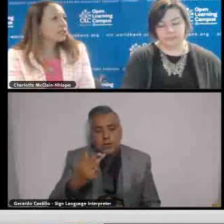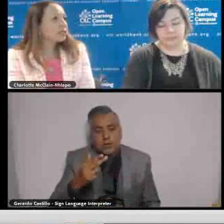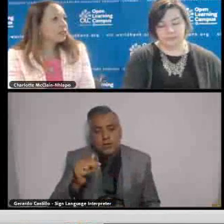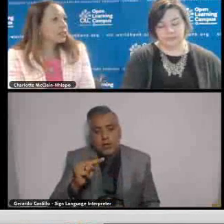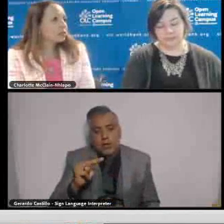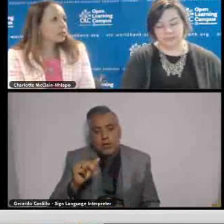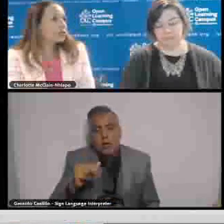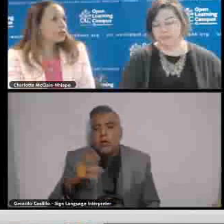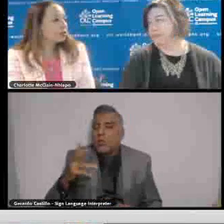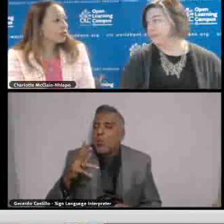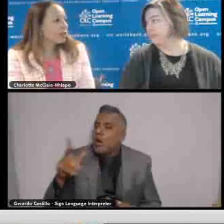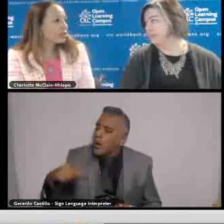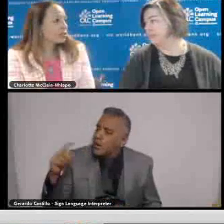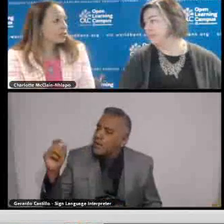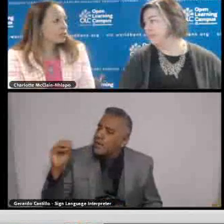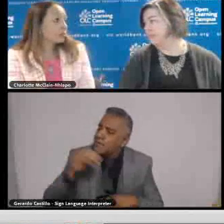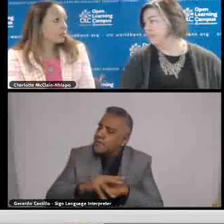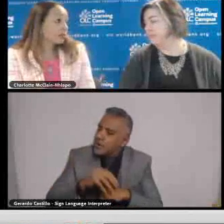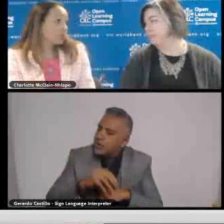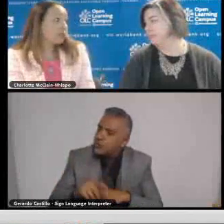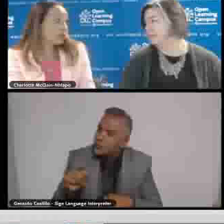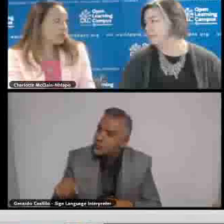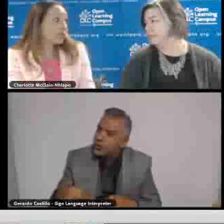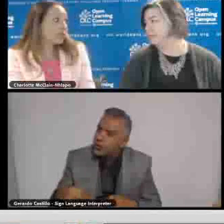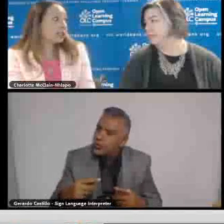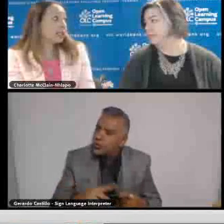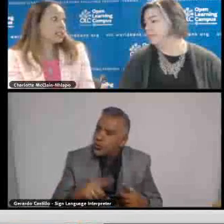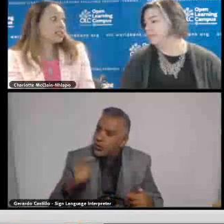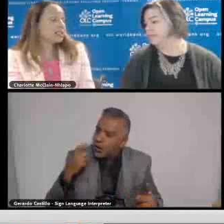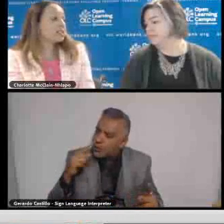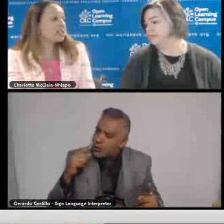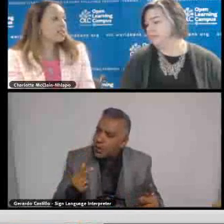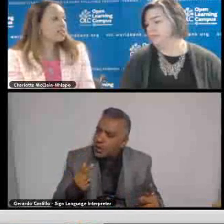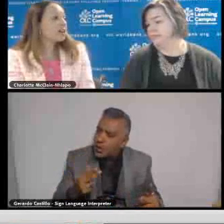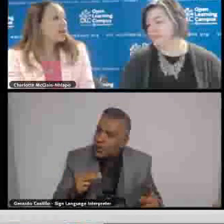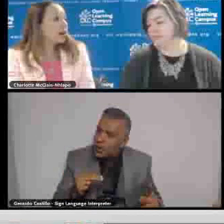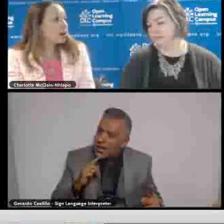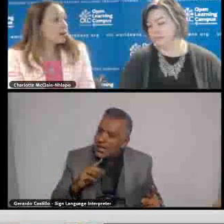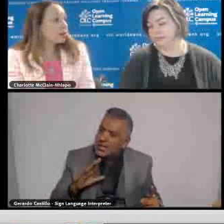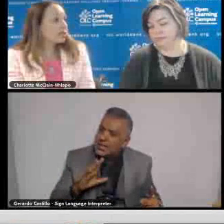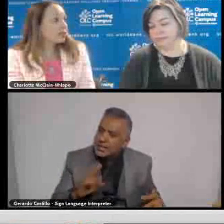advice would you provide to the government of Ghana and its citizens,